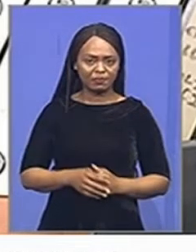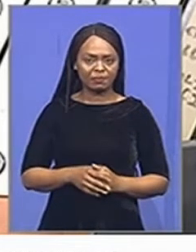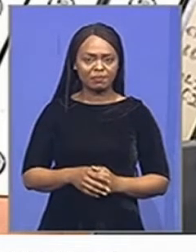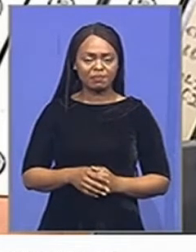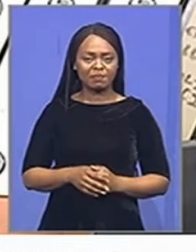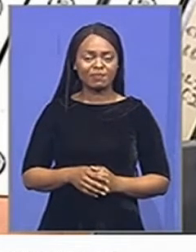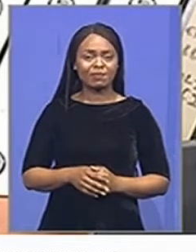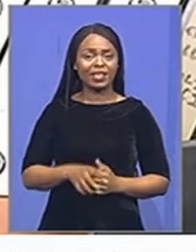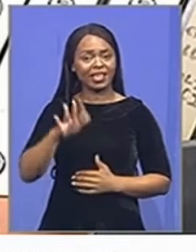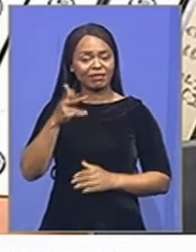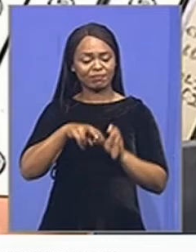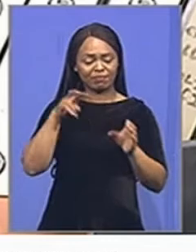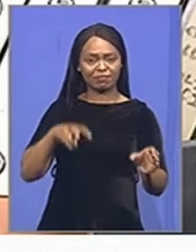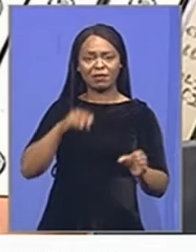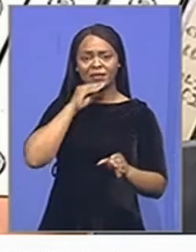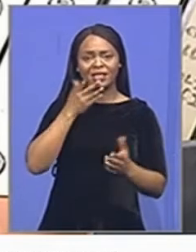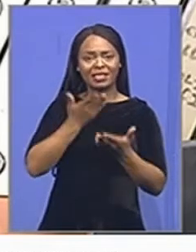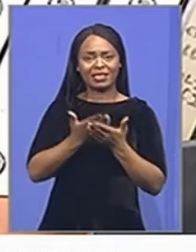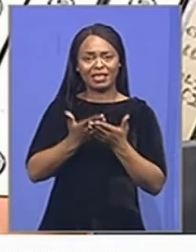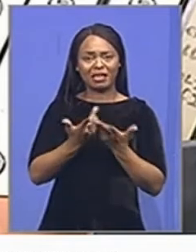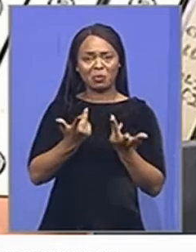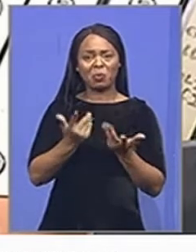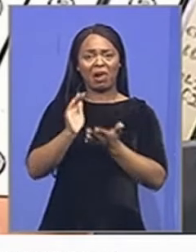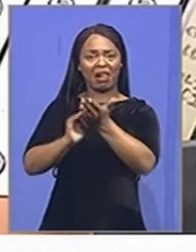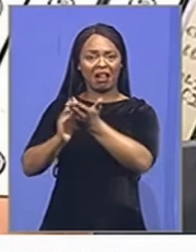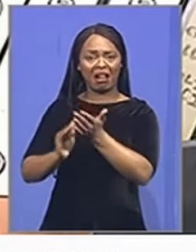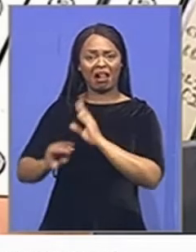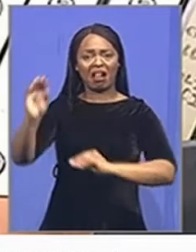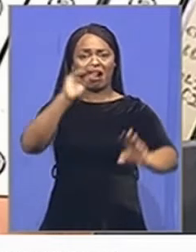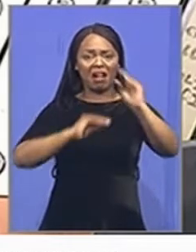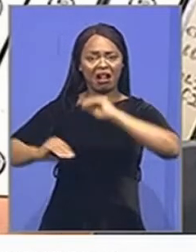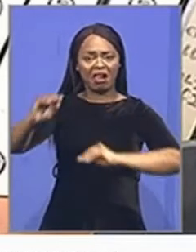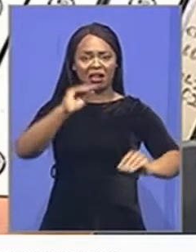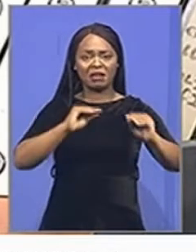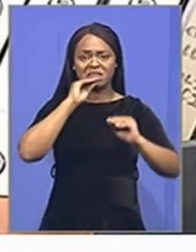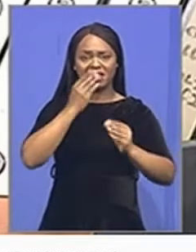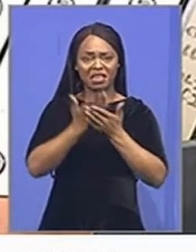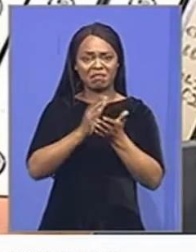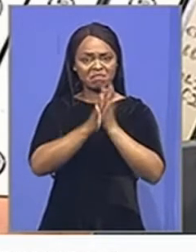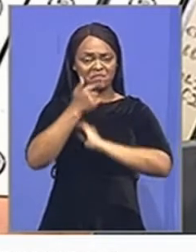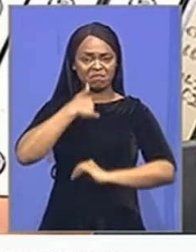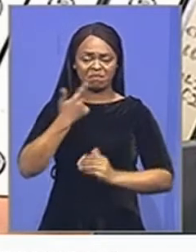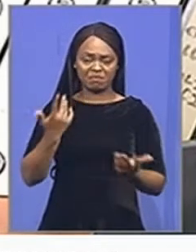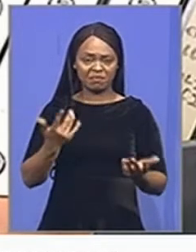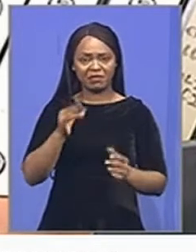It would have caught the big headlines, newspapers, and that would have been the end of it.